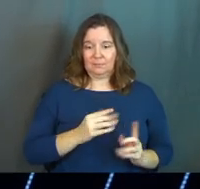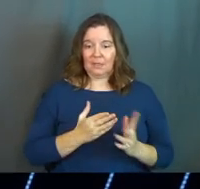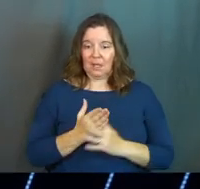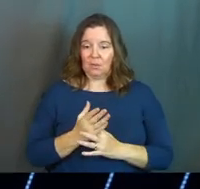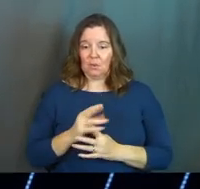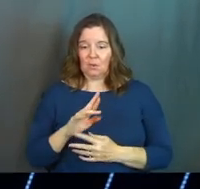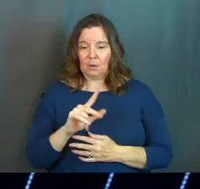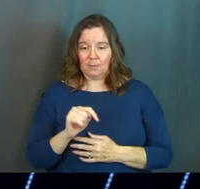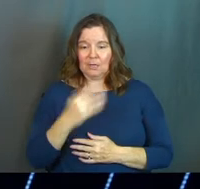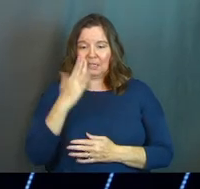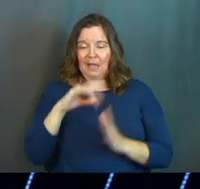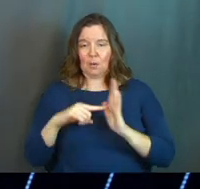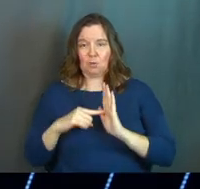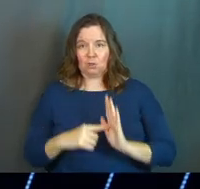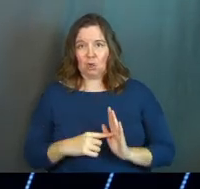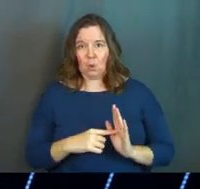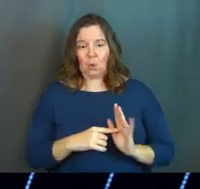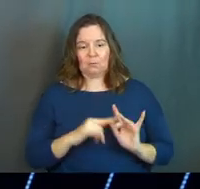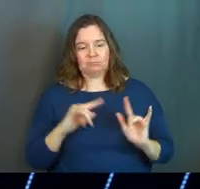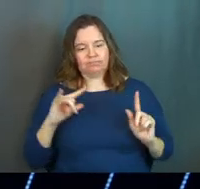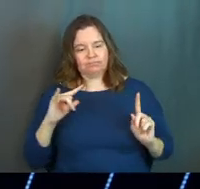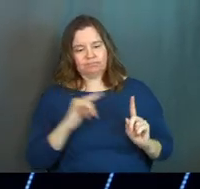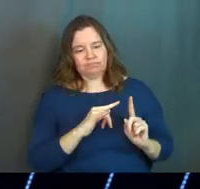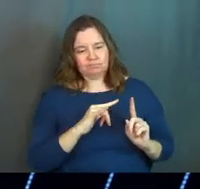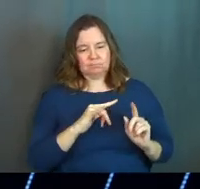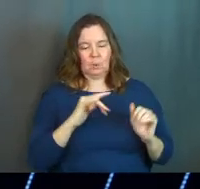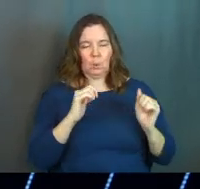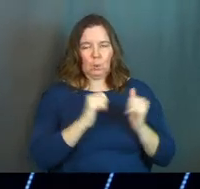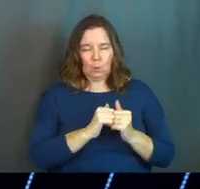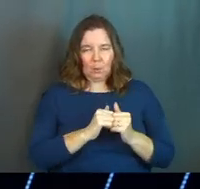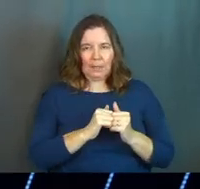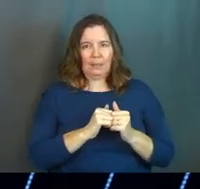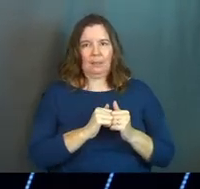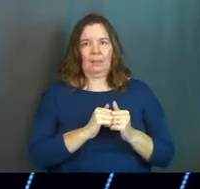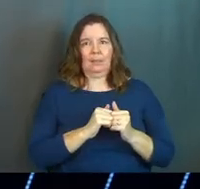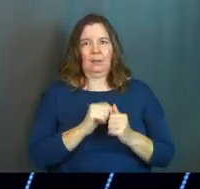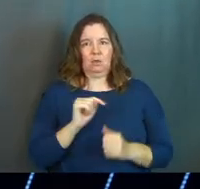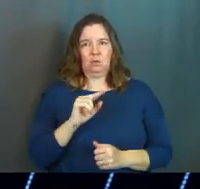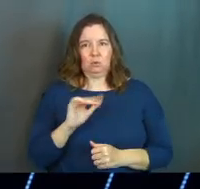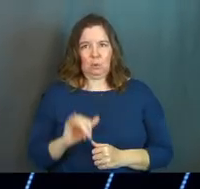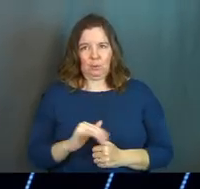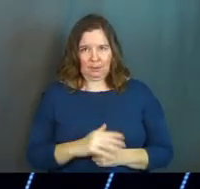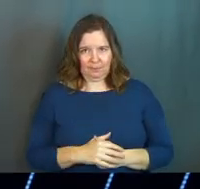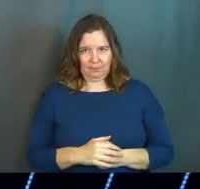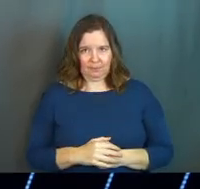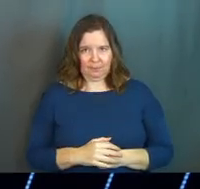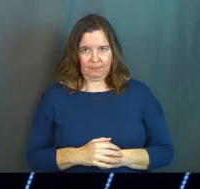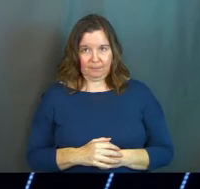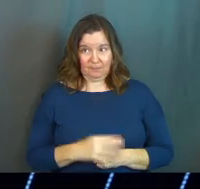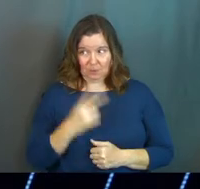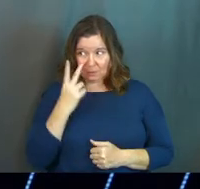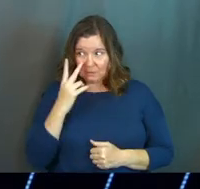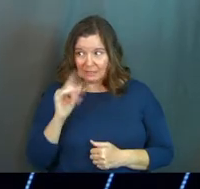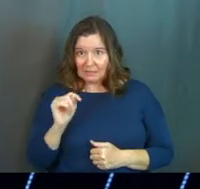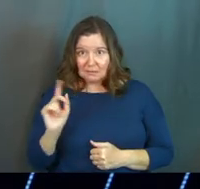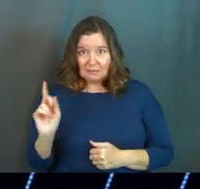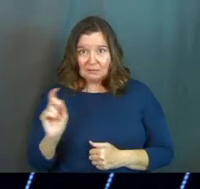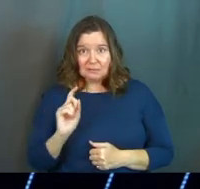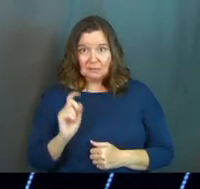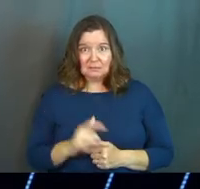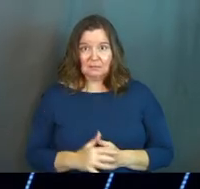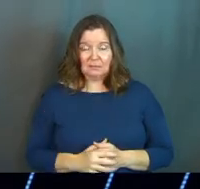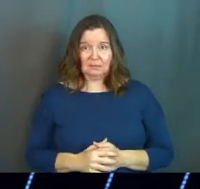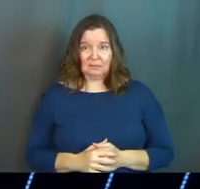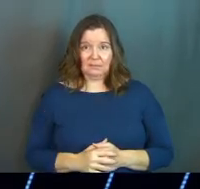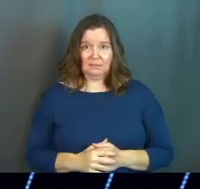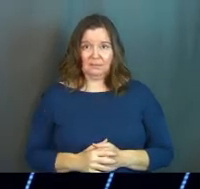And through Bridget, God was showing that he was in the furnace with Tony. Do you see it?